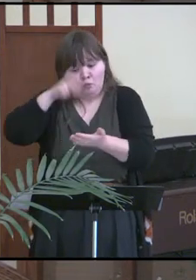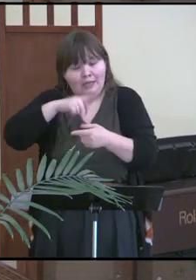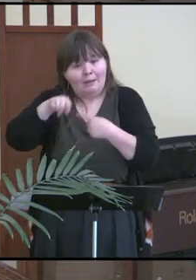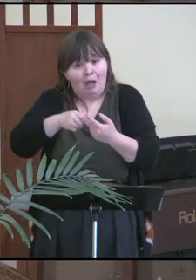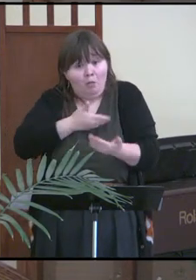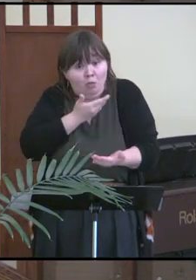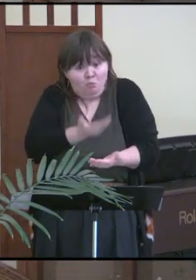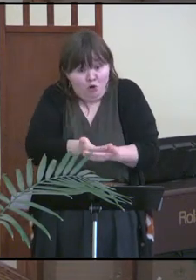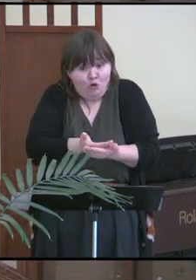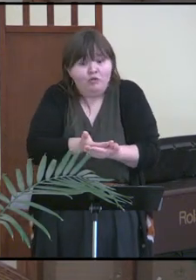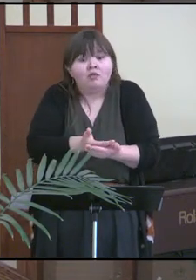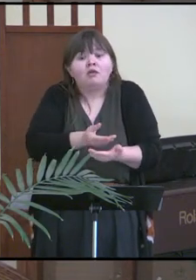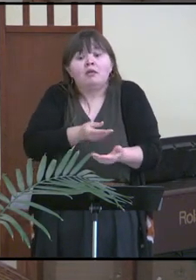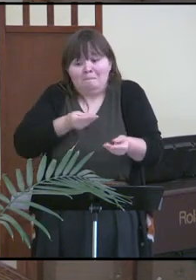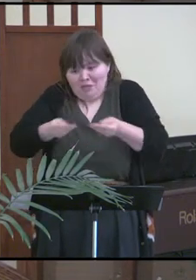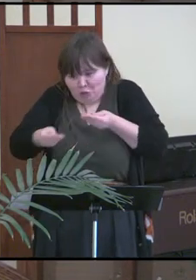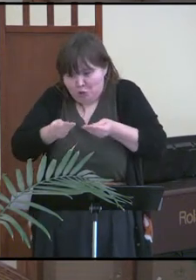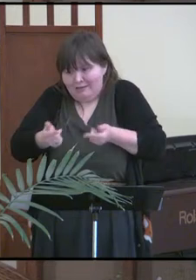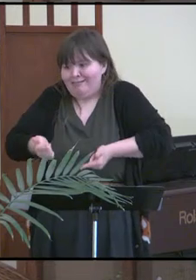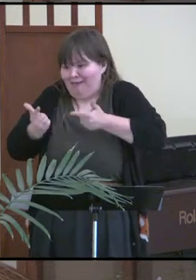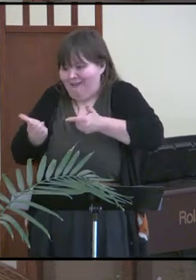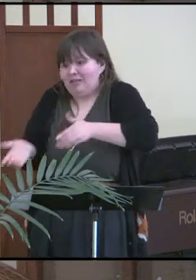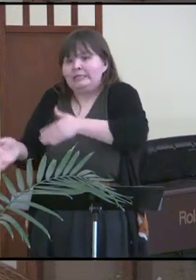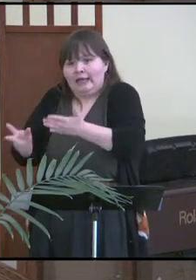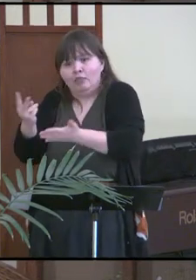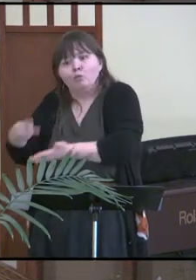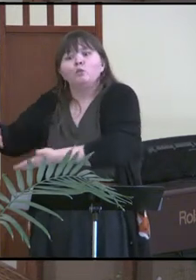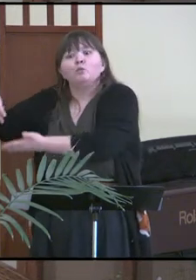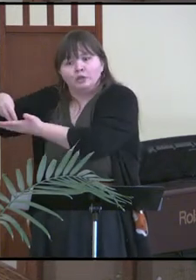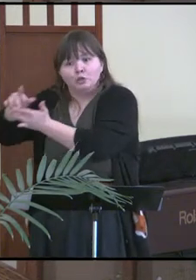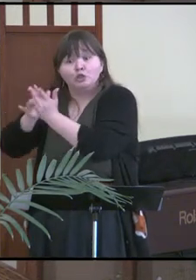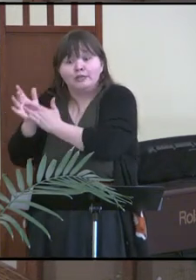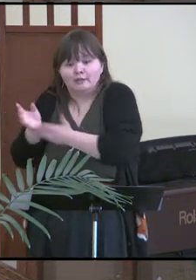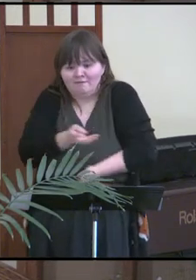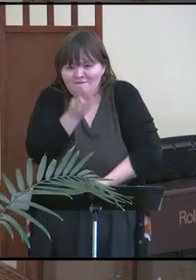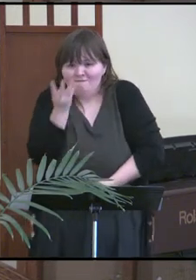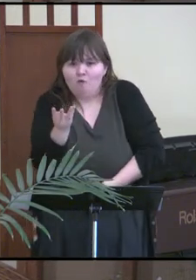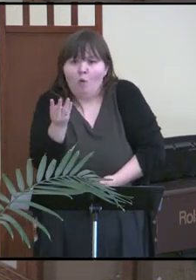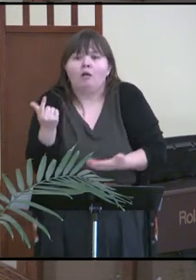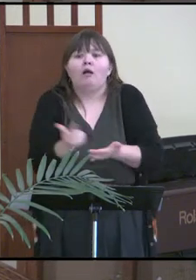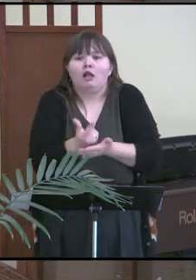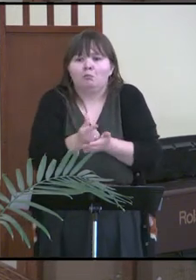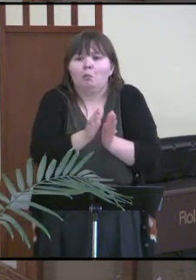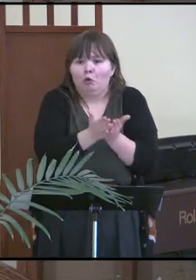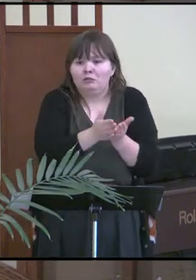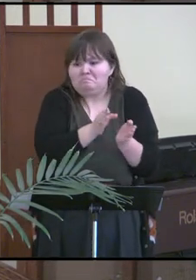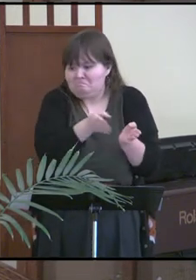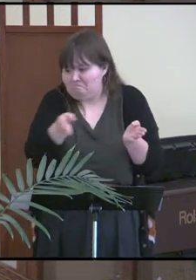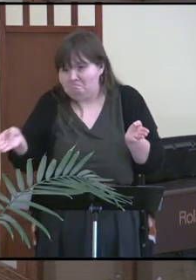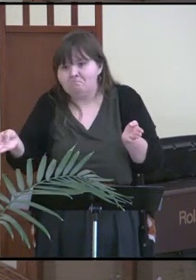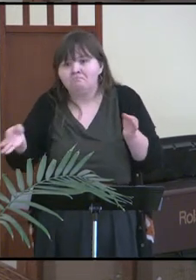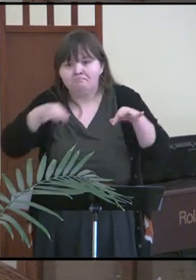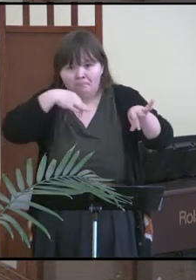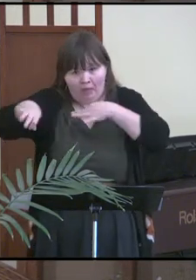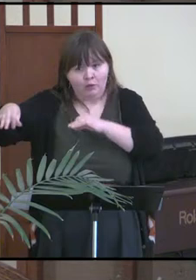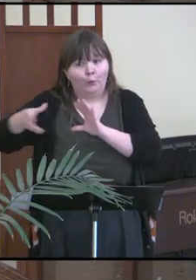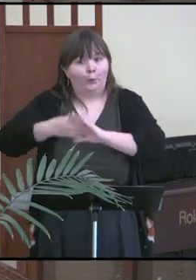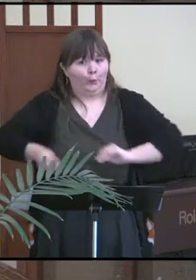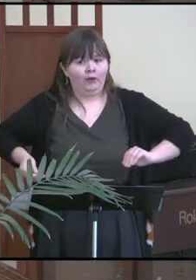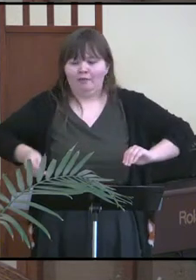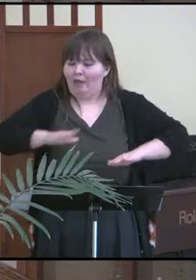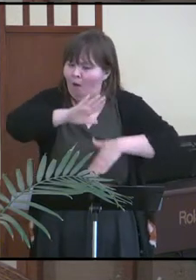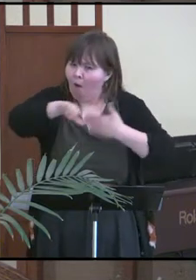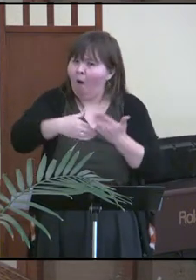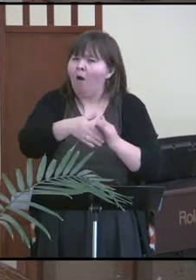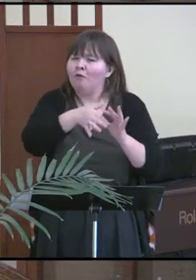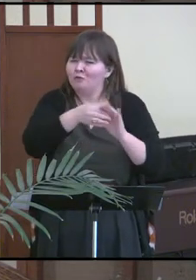the ministry, the life, the death, and resurrection of Jesus in the four gospel books of the Bible. They all tell the